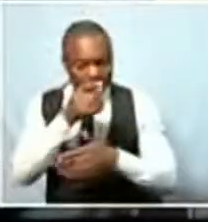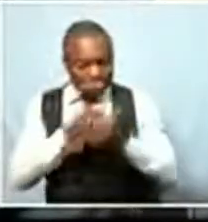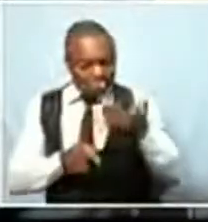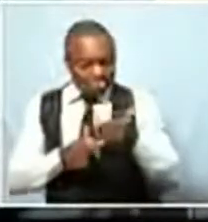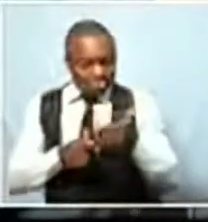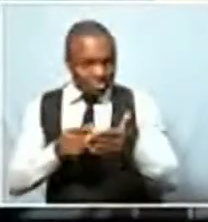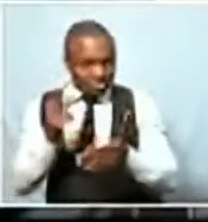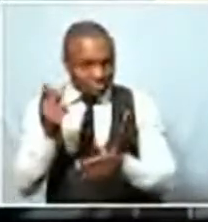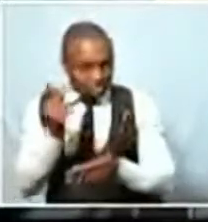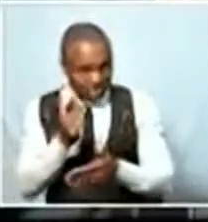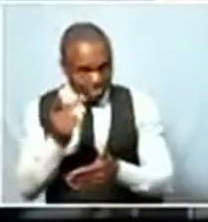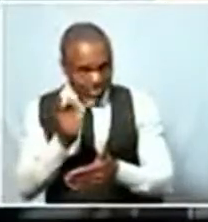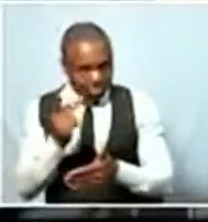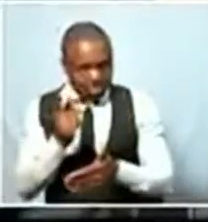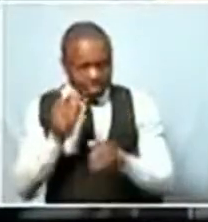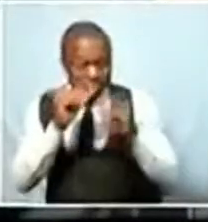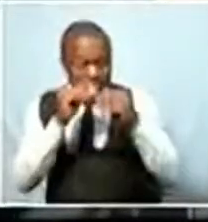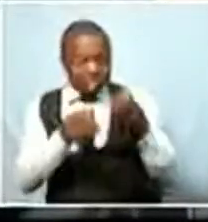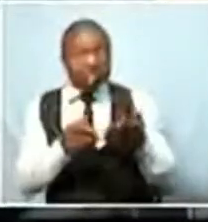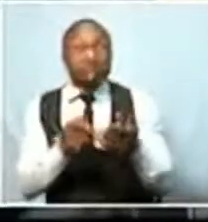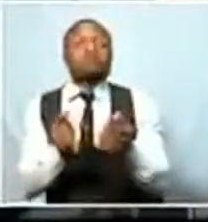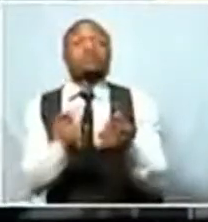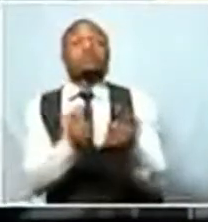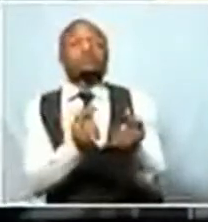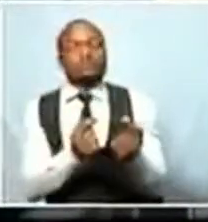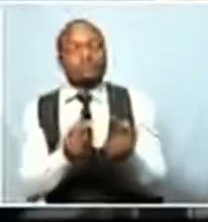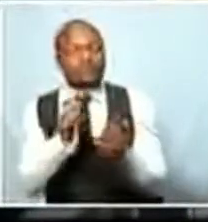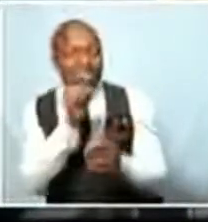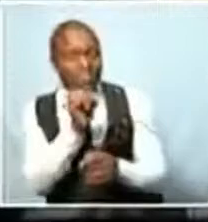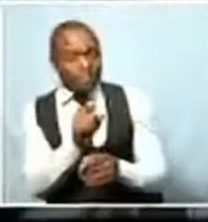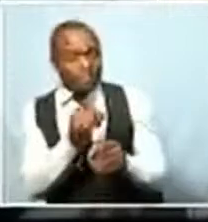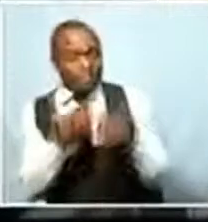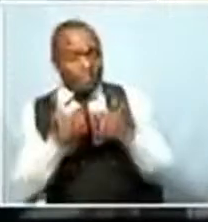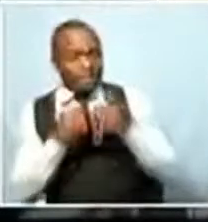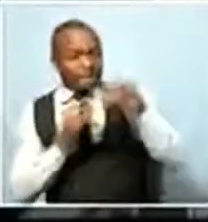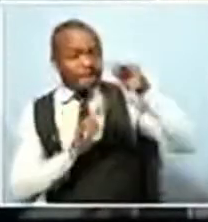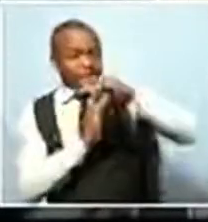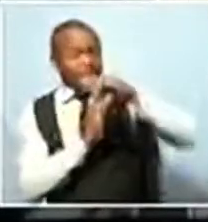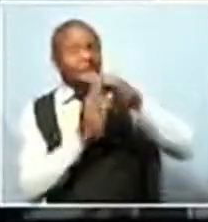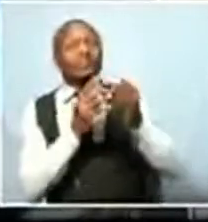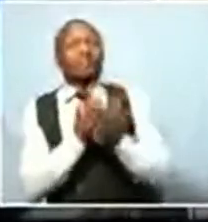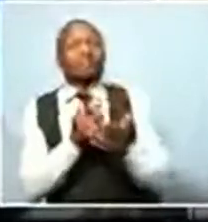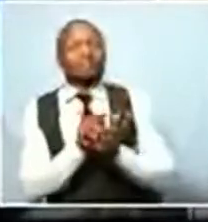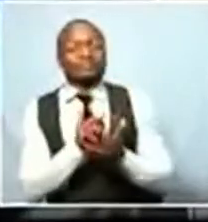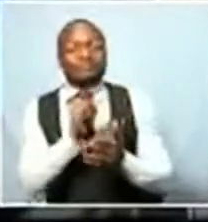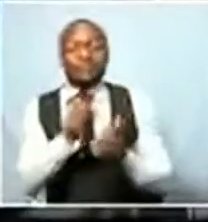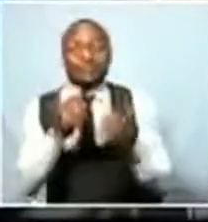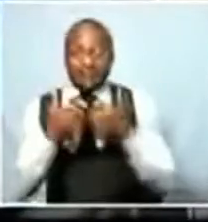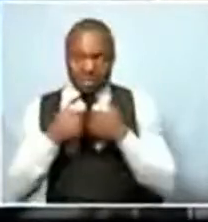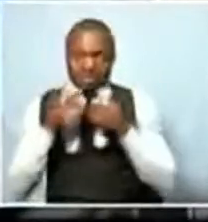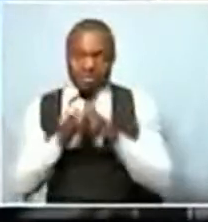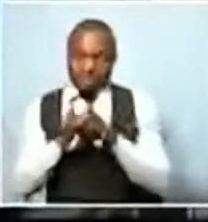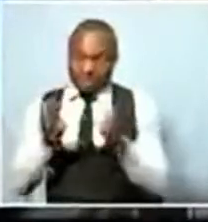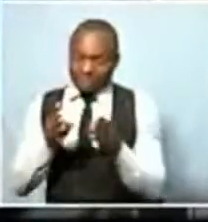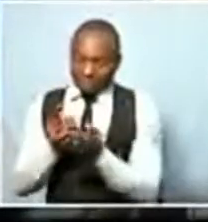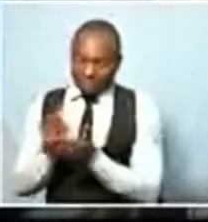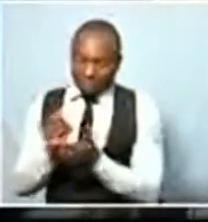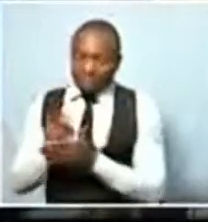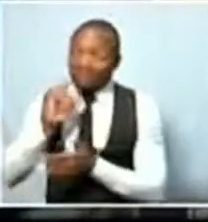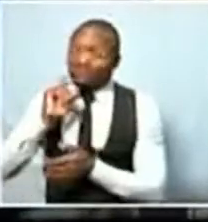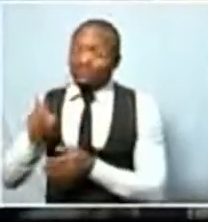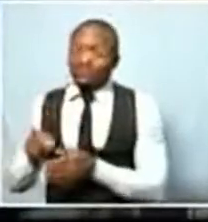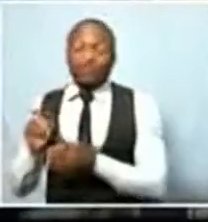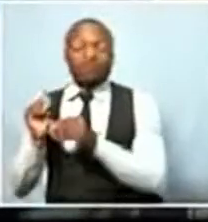between the two, given the circumstance? You have limited resources, and then you have got a bit of money that should go